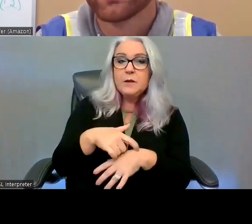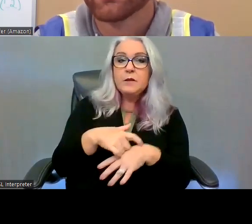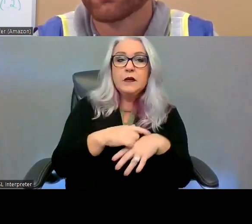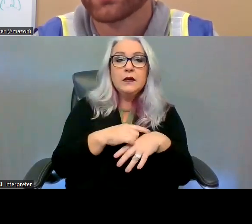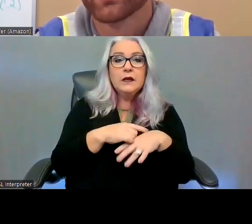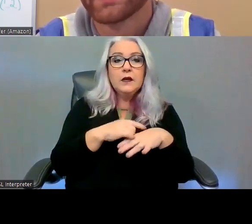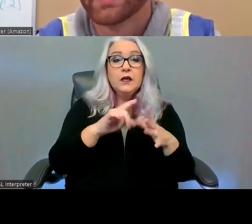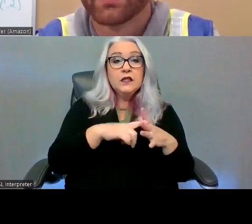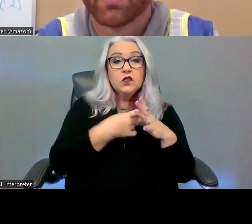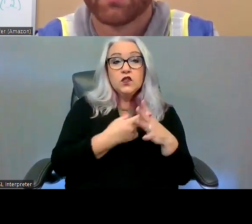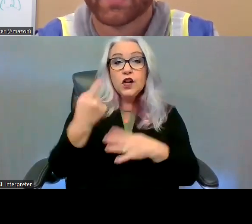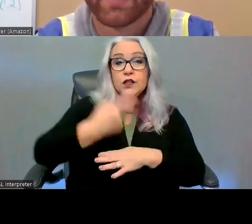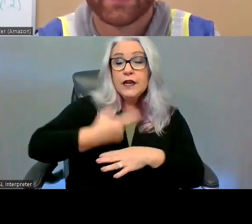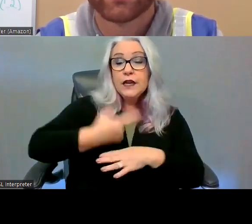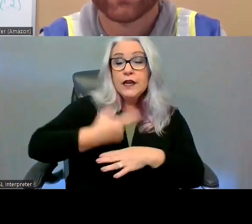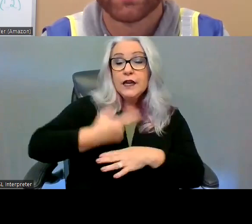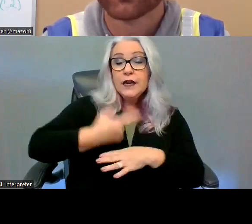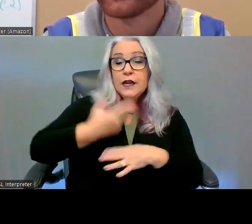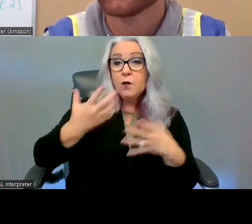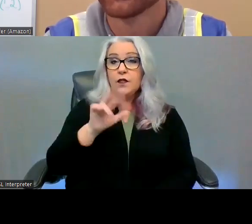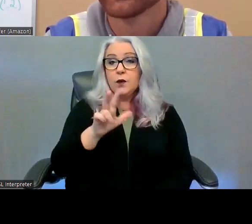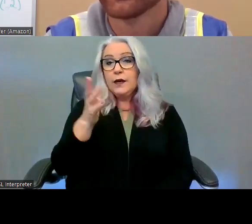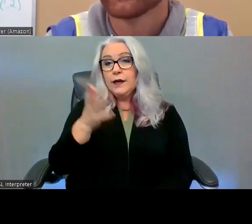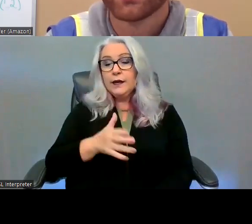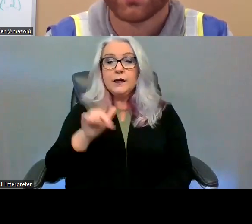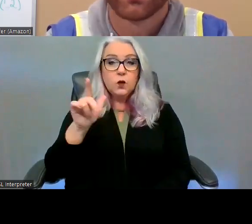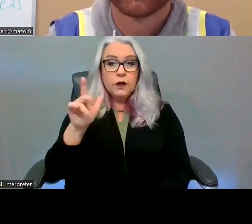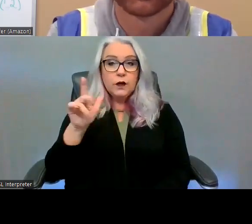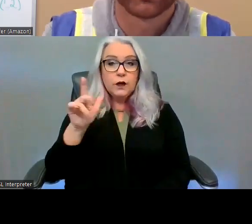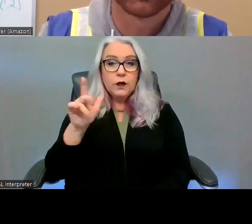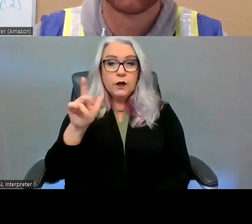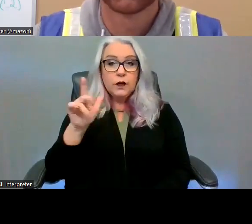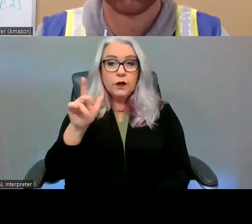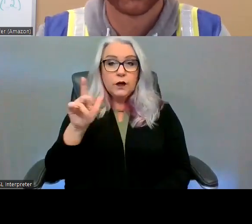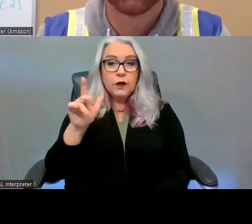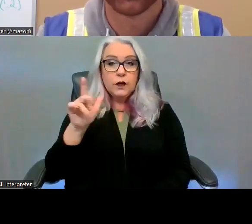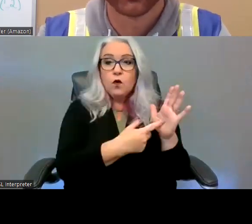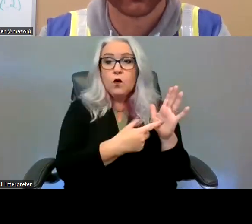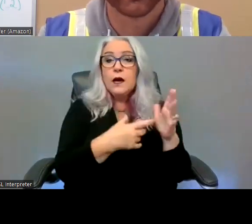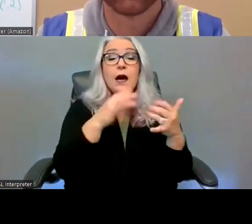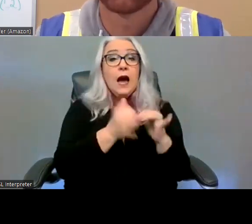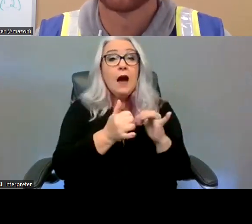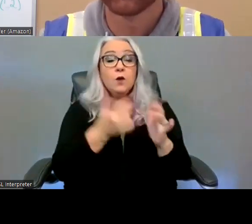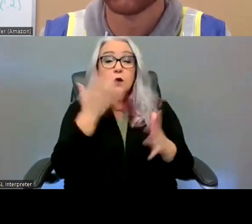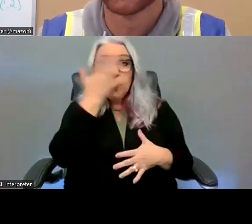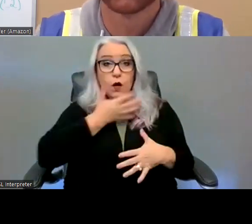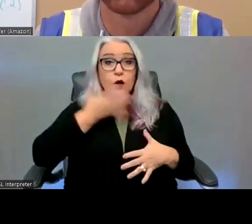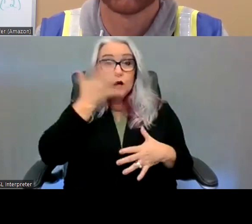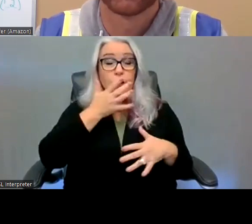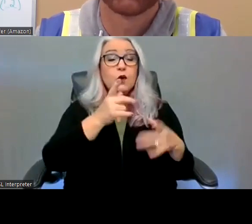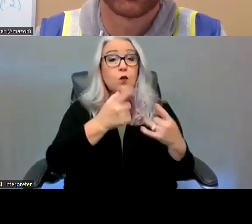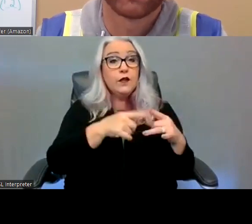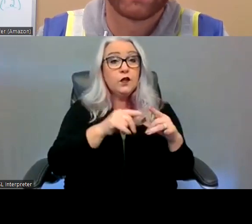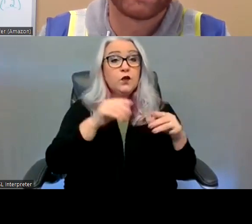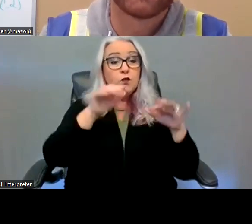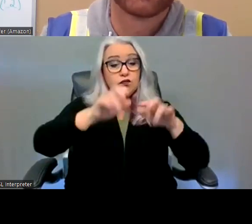with the start date of 3/29. Again, that's just for demonstration purposes. Just wanted to show what it would look like when we go